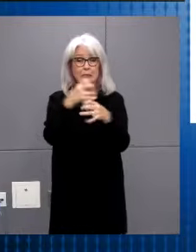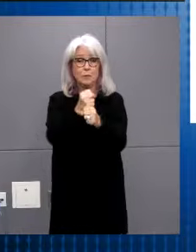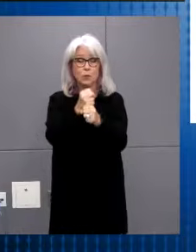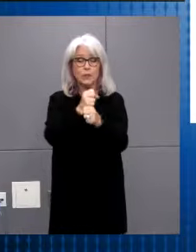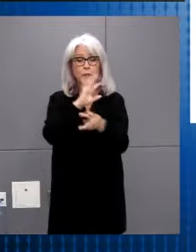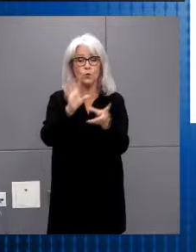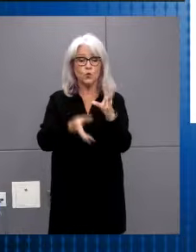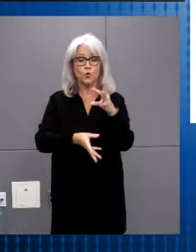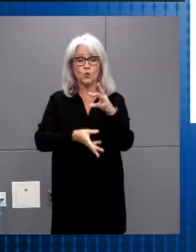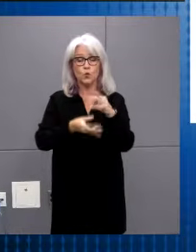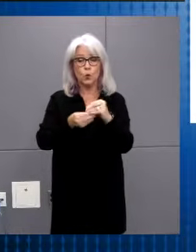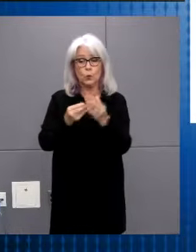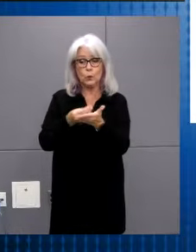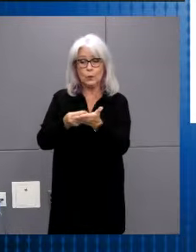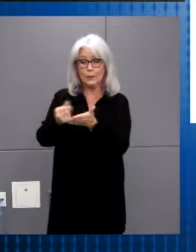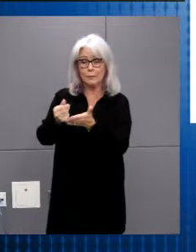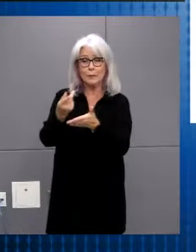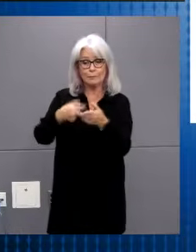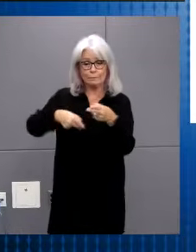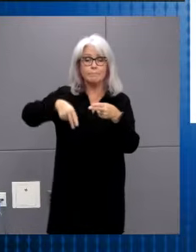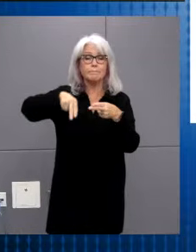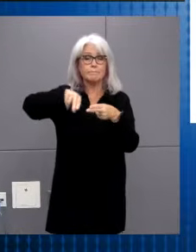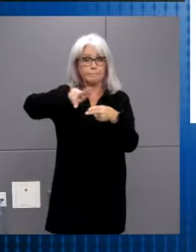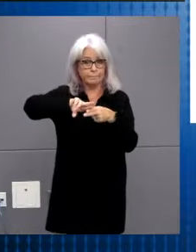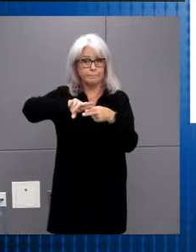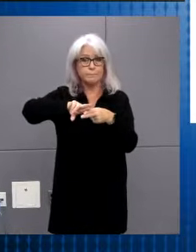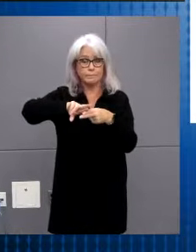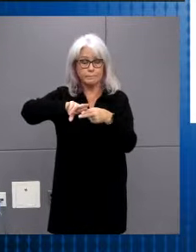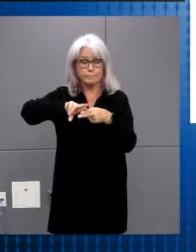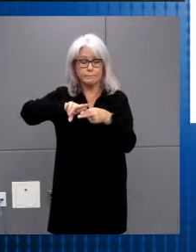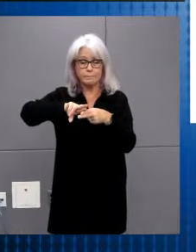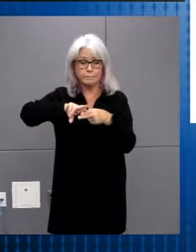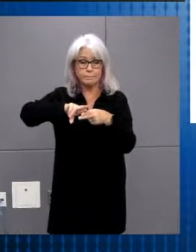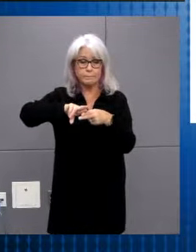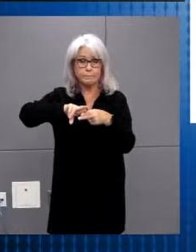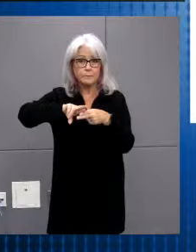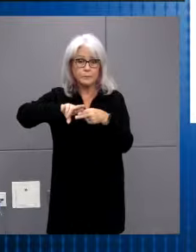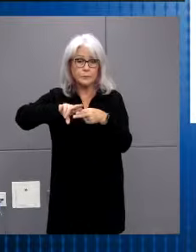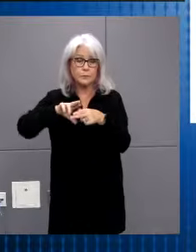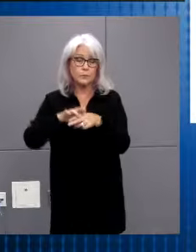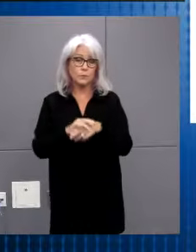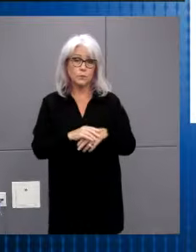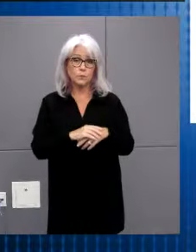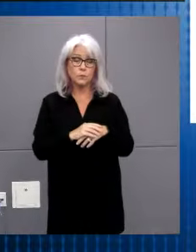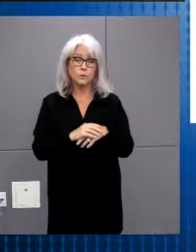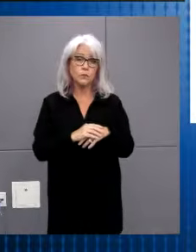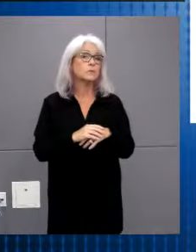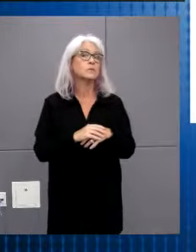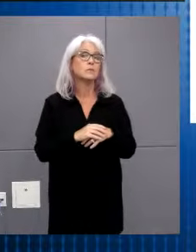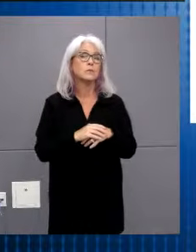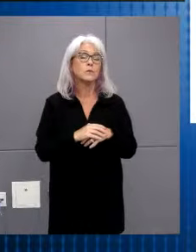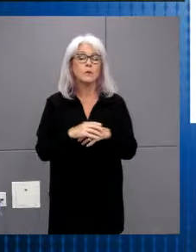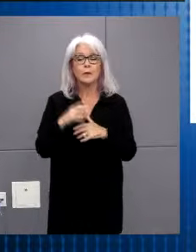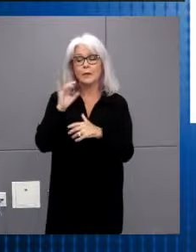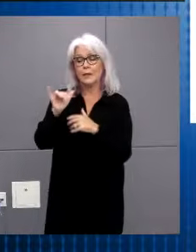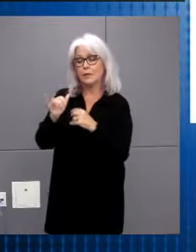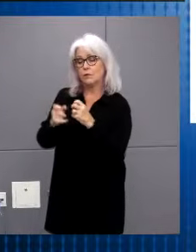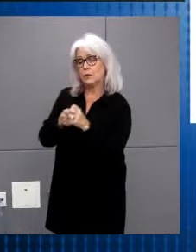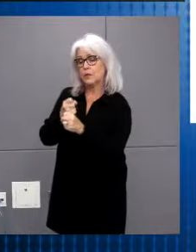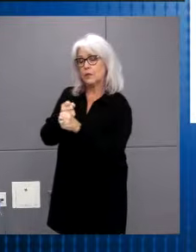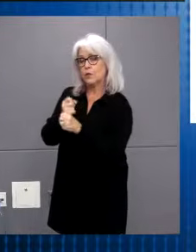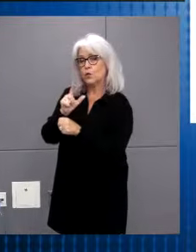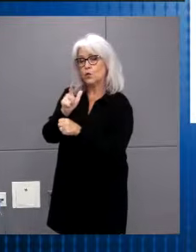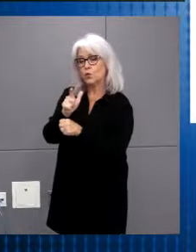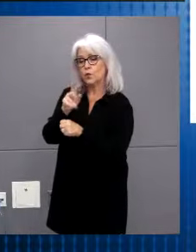total expenses have increased. However, of the in fiscal year 24-25, you'll see